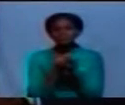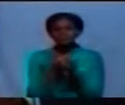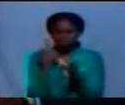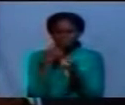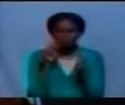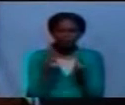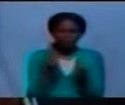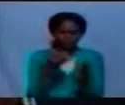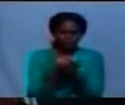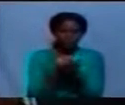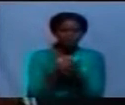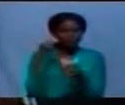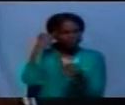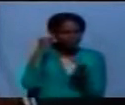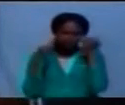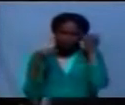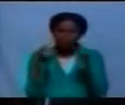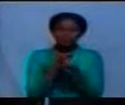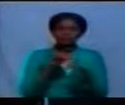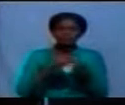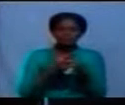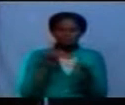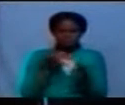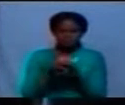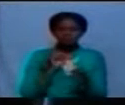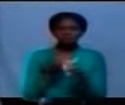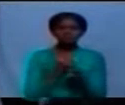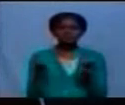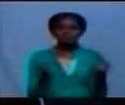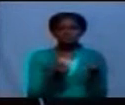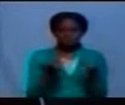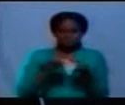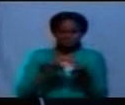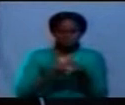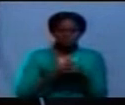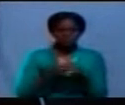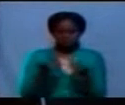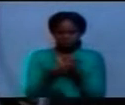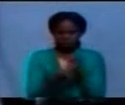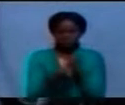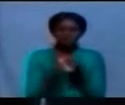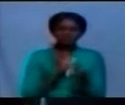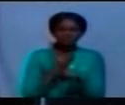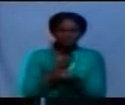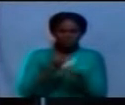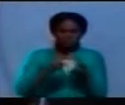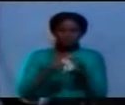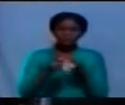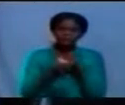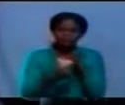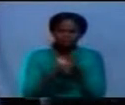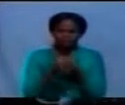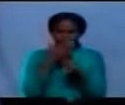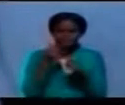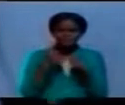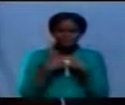can fund ideas from scratch. In our situation, I think we need to start from savings. And once you start saving, we should